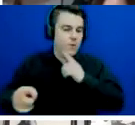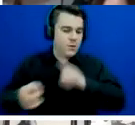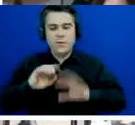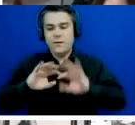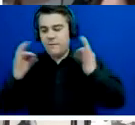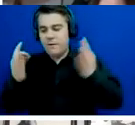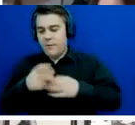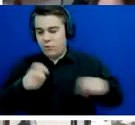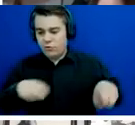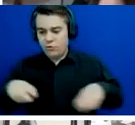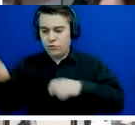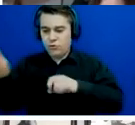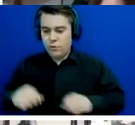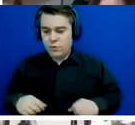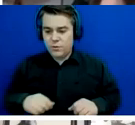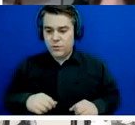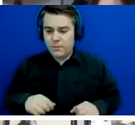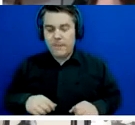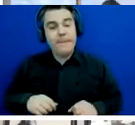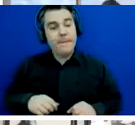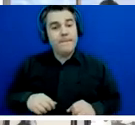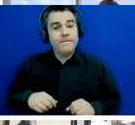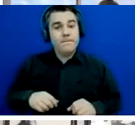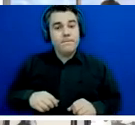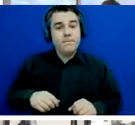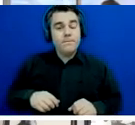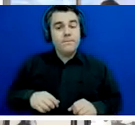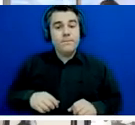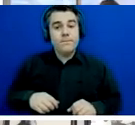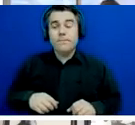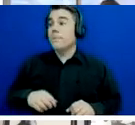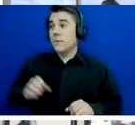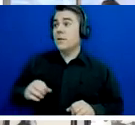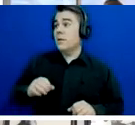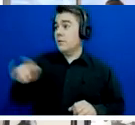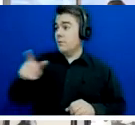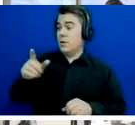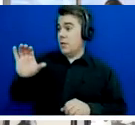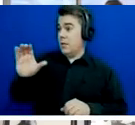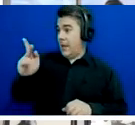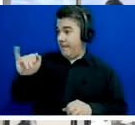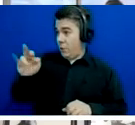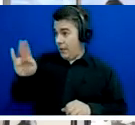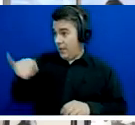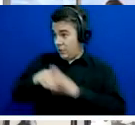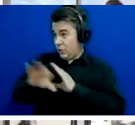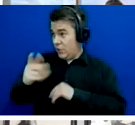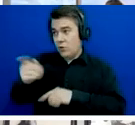that you're on and be able to share the products with them. Yeah, and Kimberly in the chat, you hit the nail on the head,